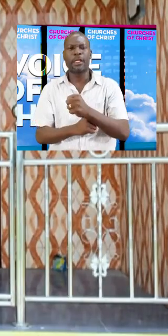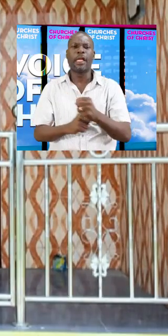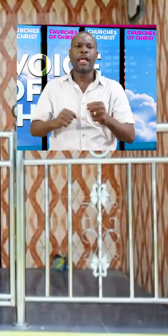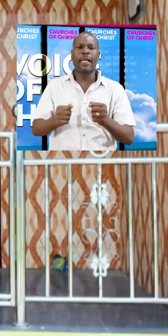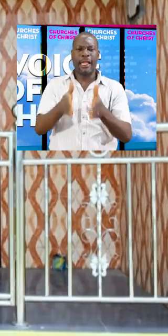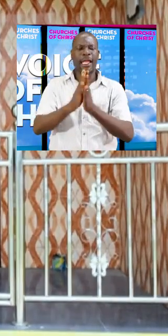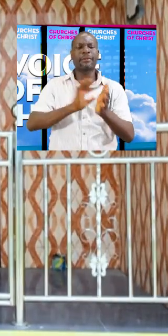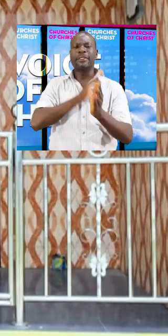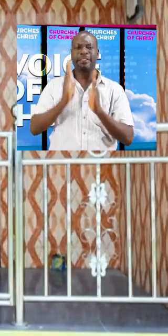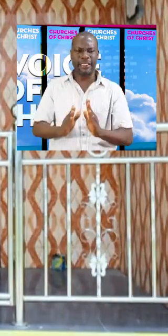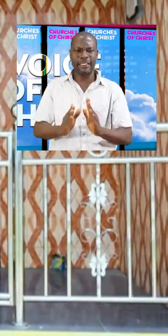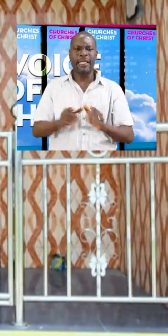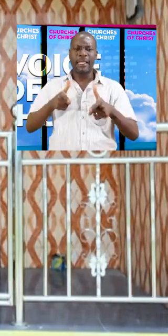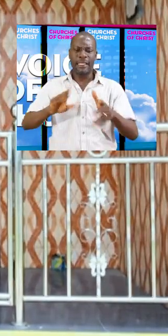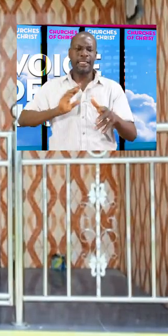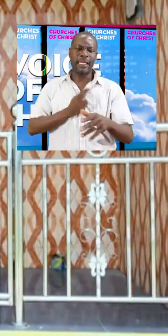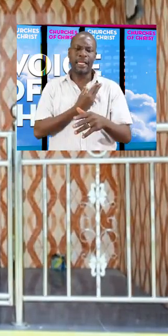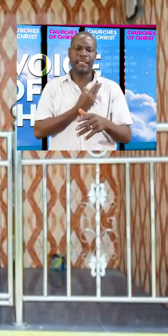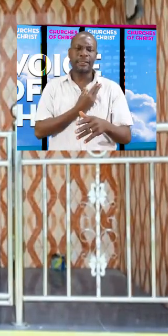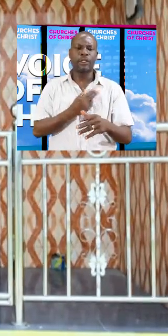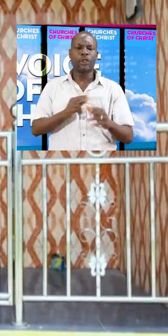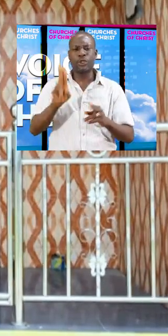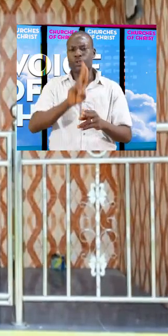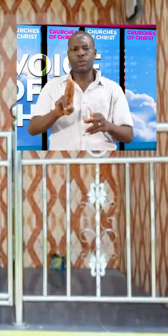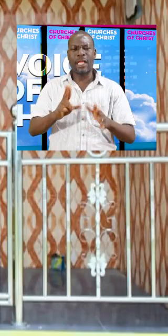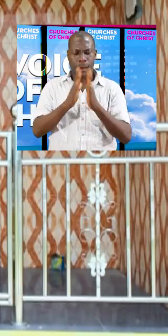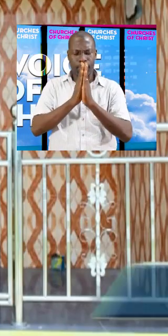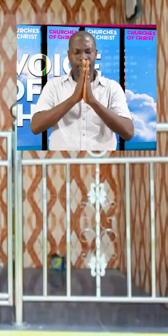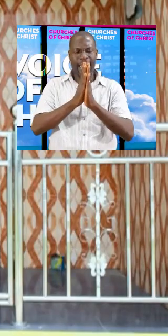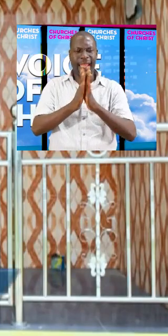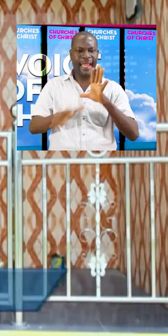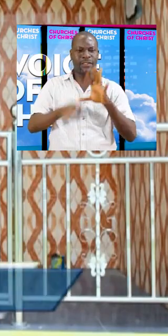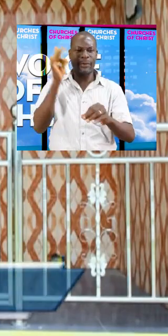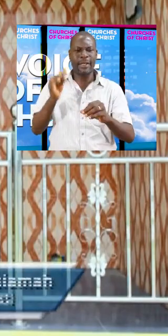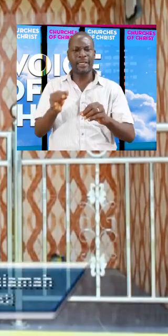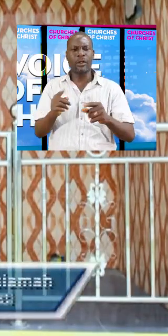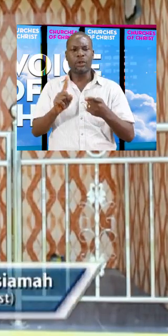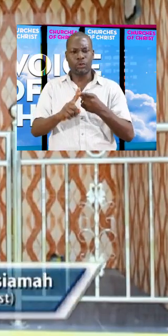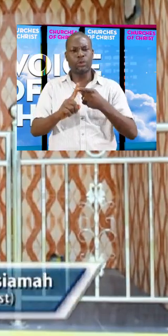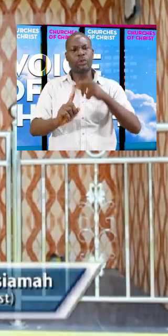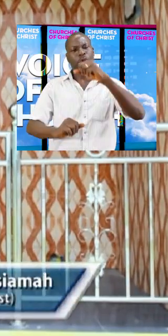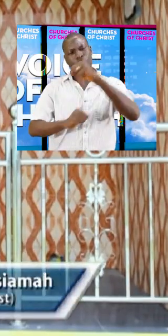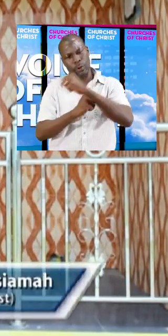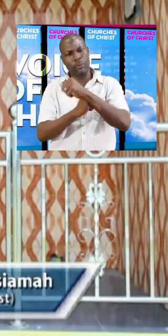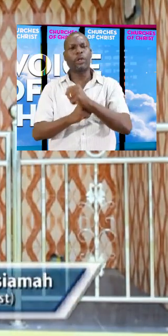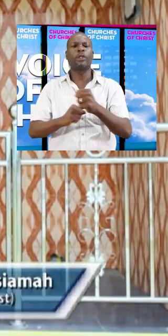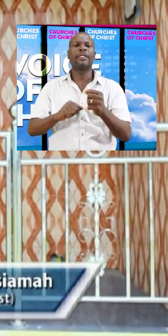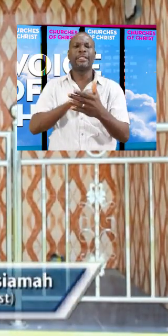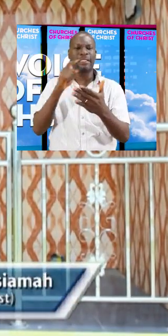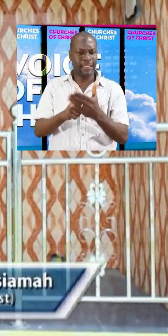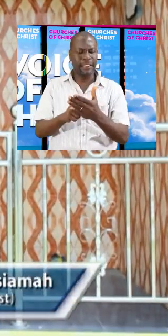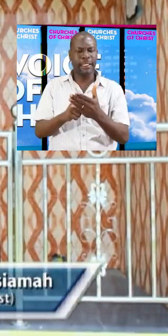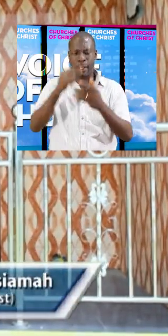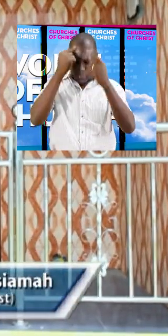se yemfa ye honhom ne yempa ebo entai sa de ye chi na twi fo se sa enkwan eya